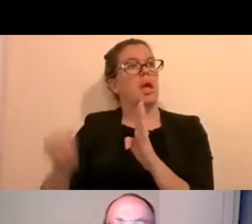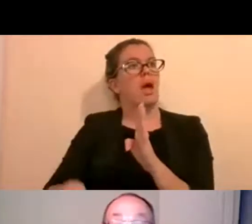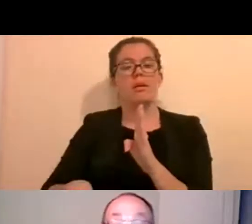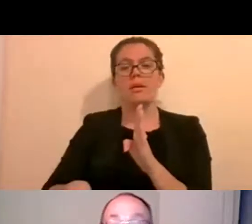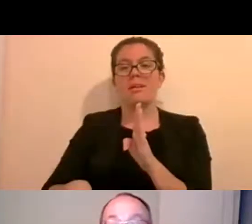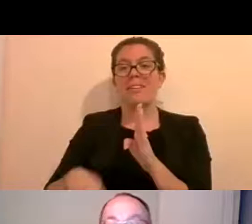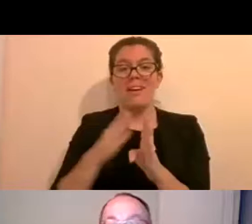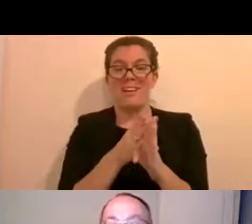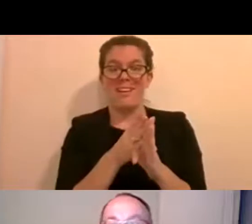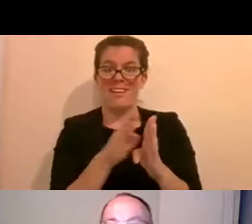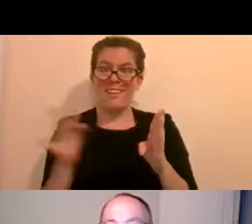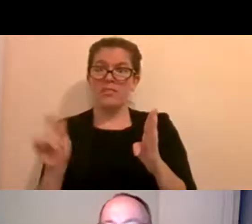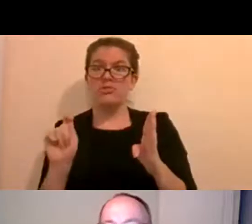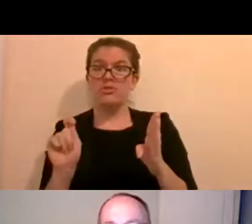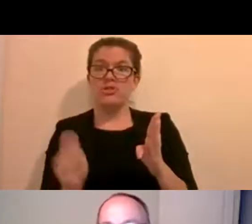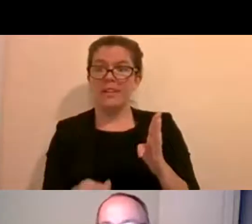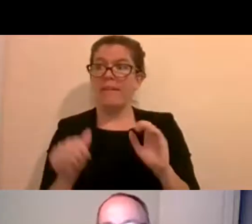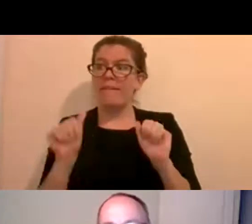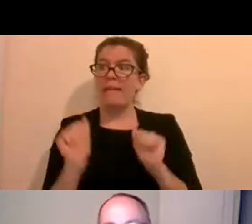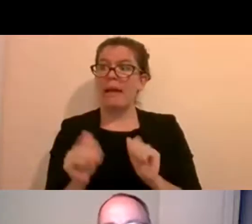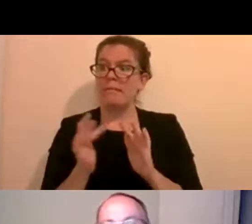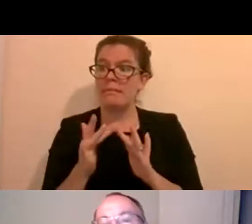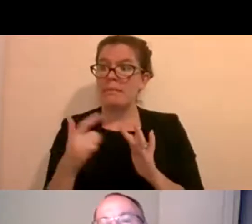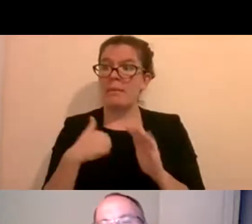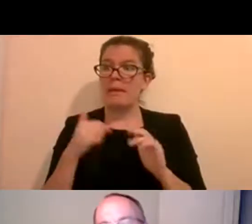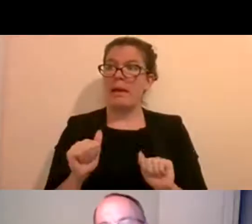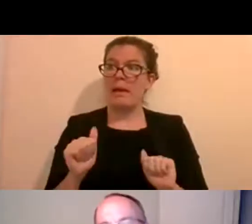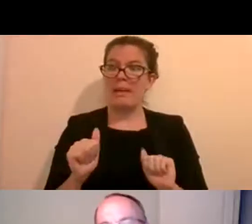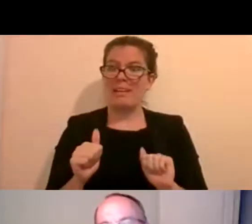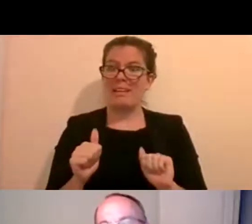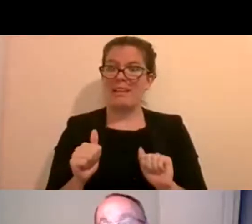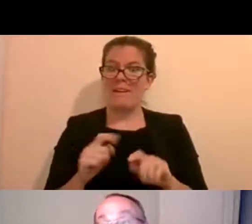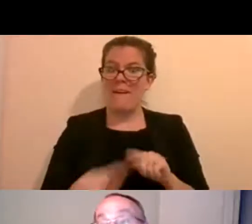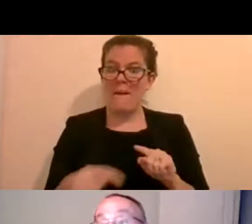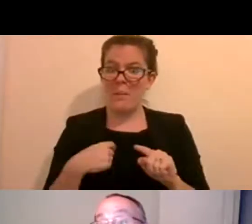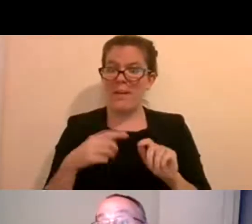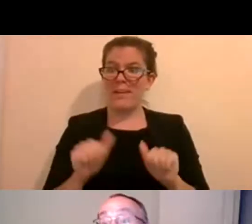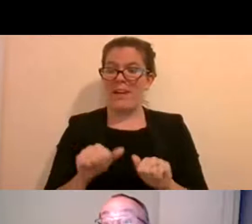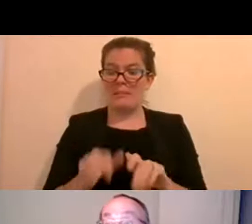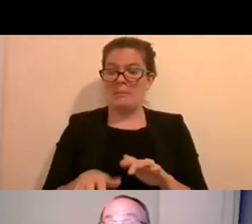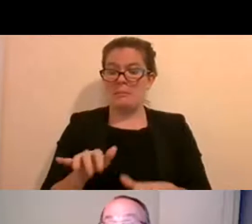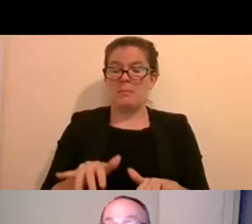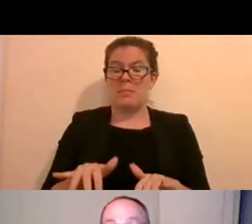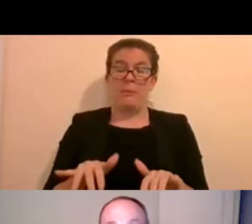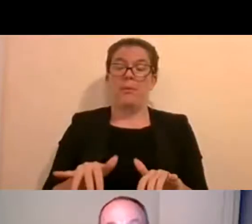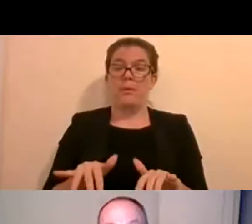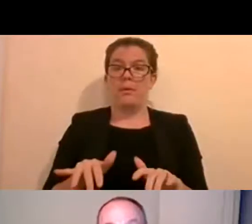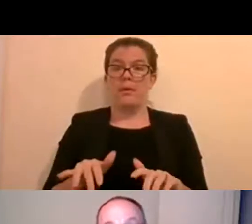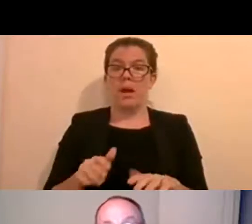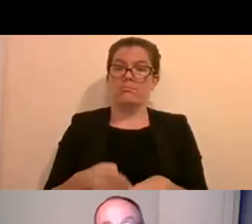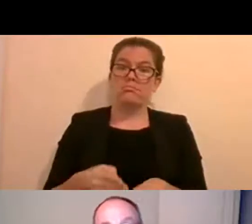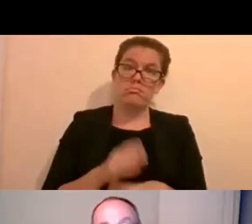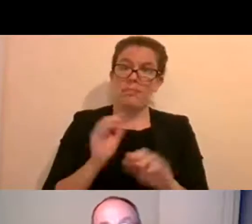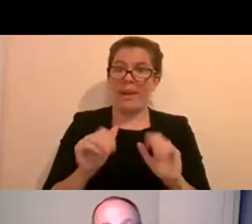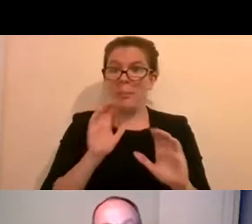that happen now and how different it is. Well, that had a huge effect on the deaf community. And finally, instead of the